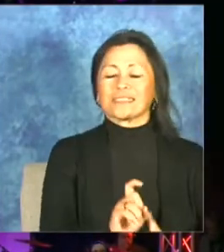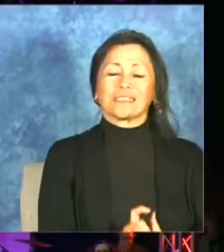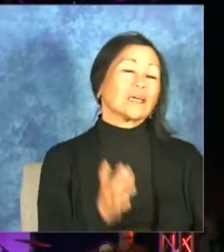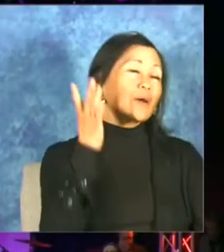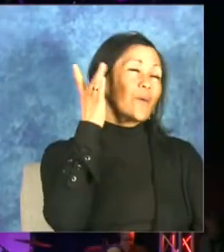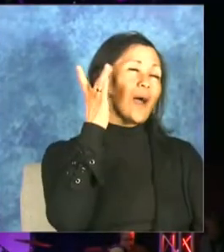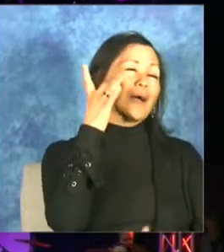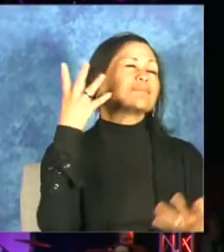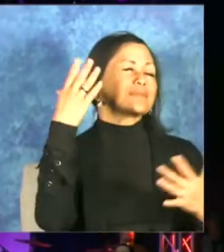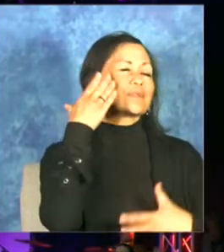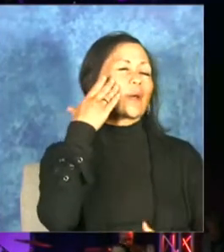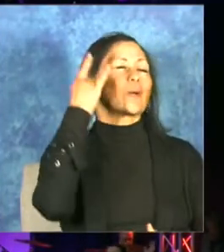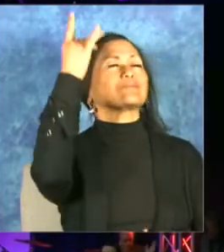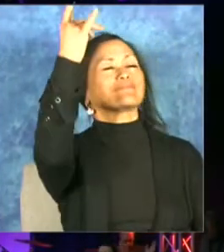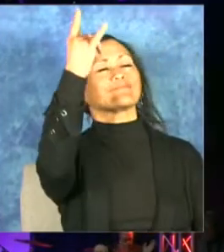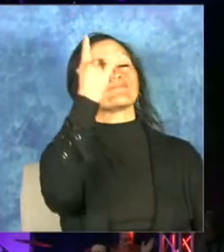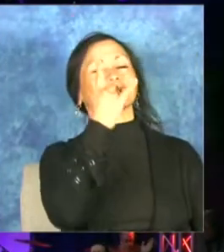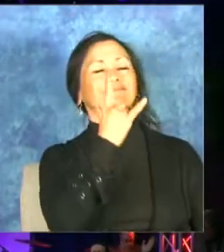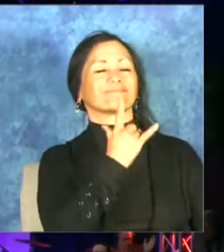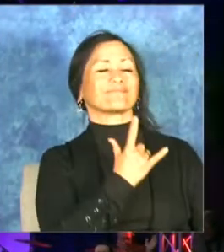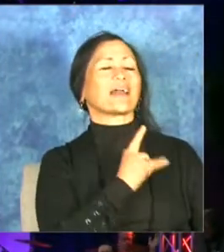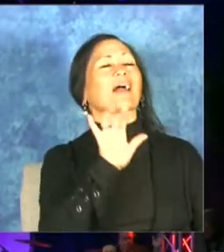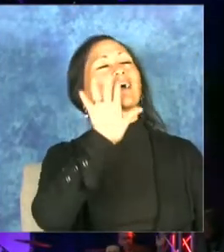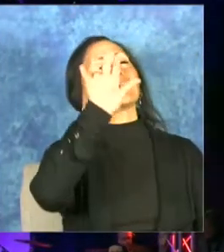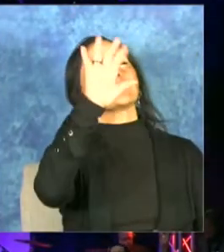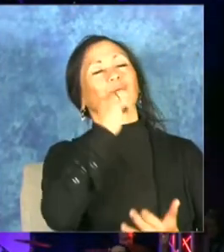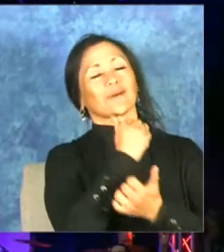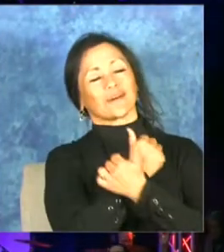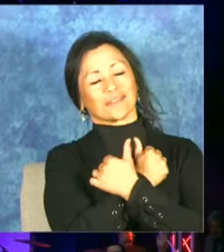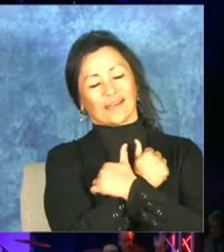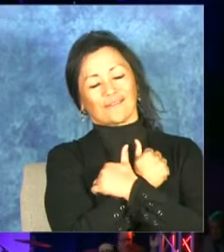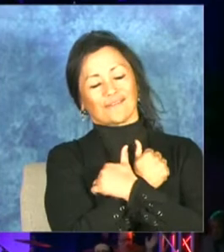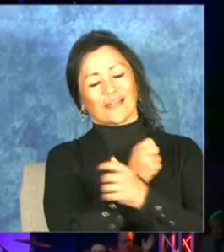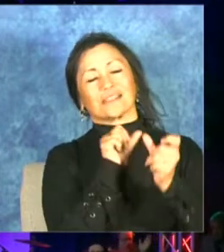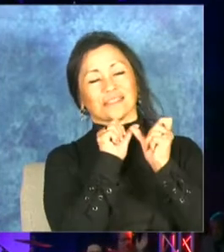afraid, because I know that you love me,